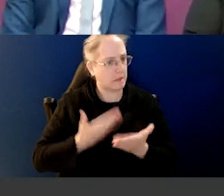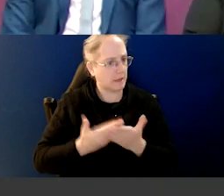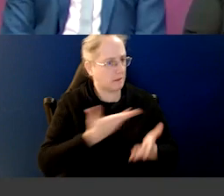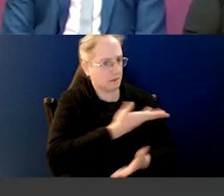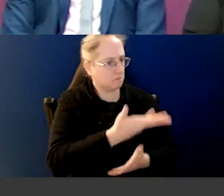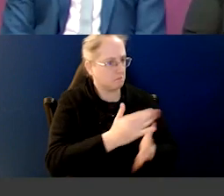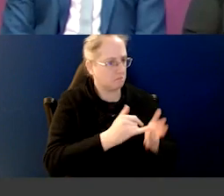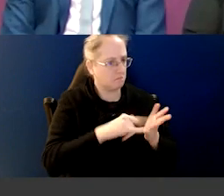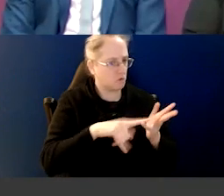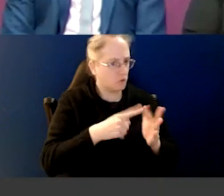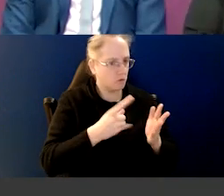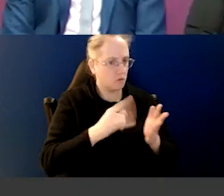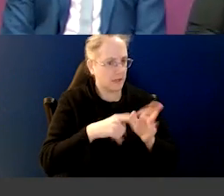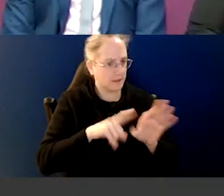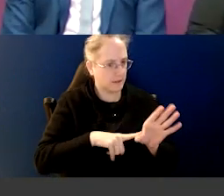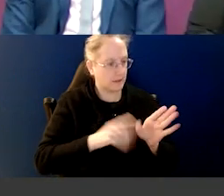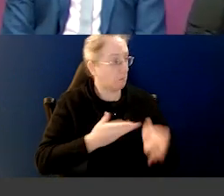Stacey?